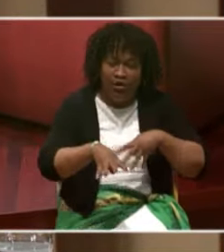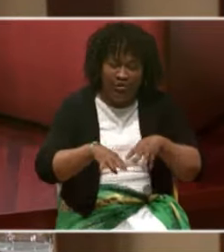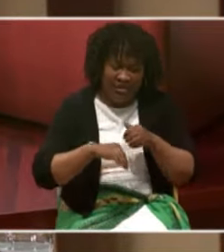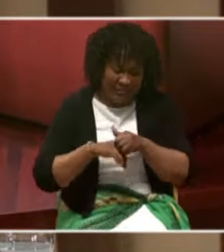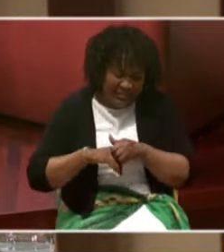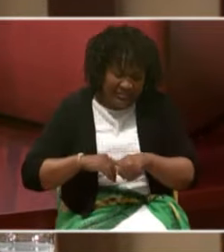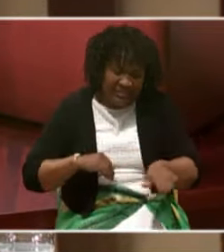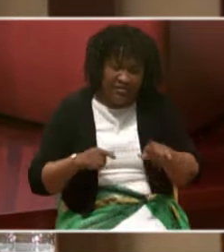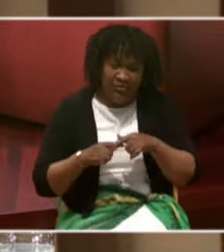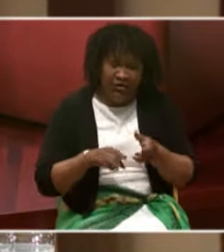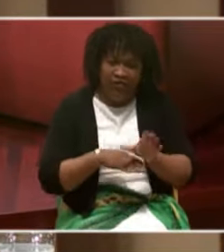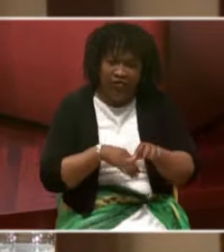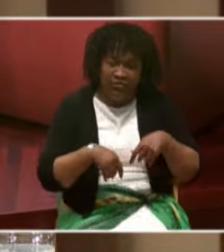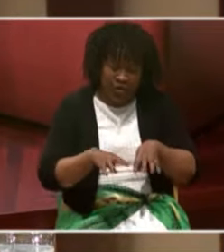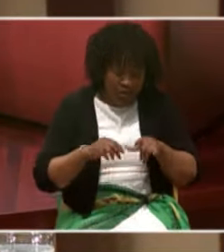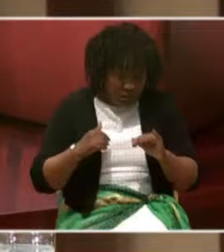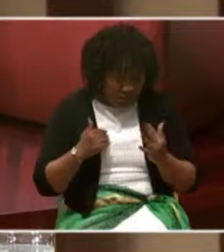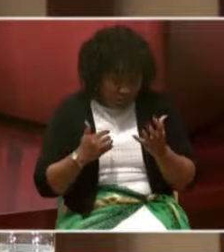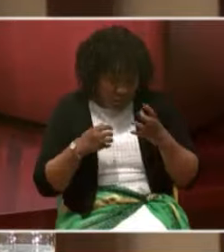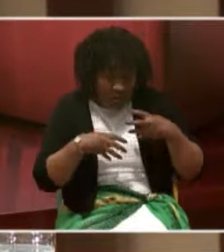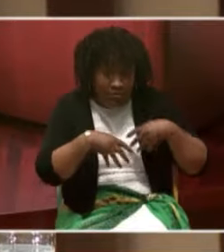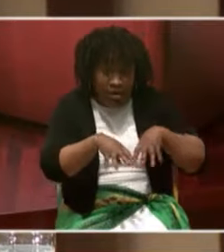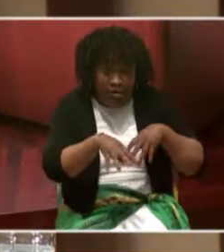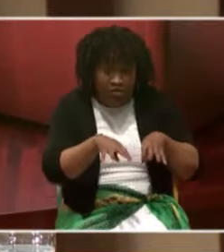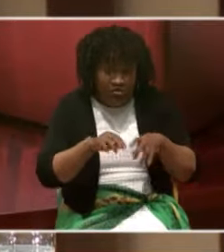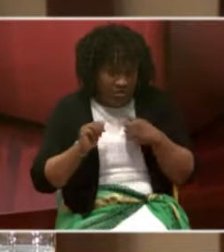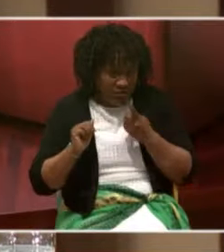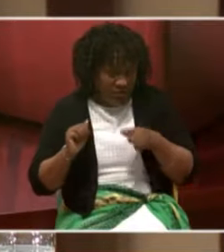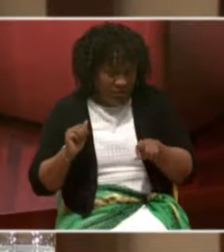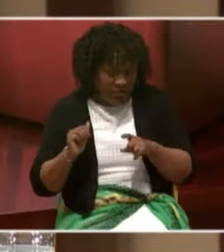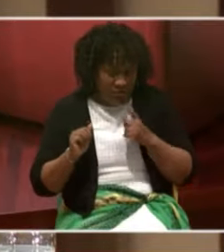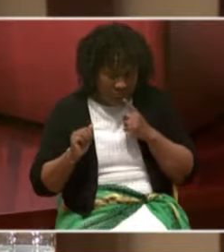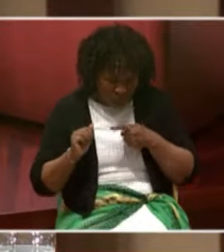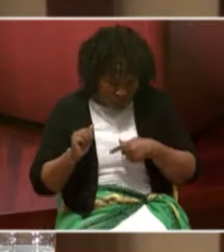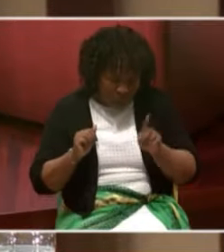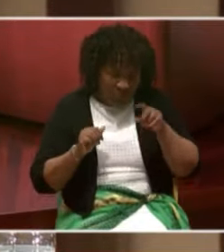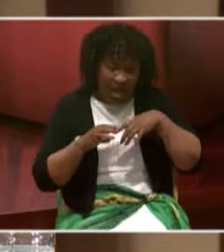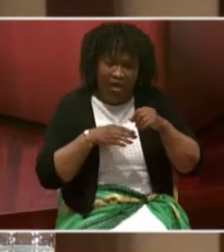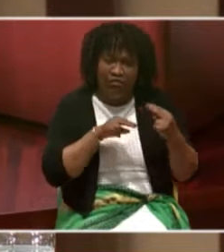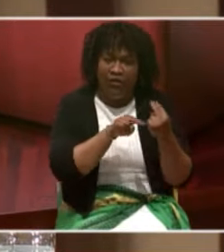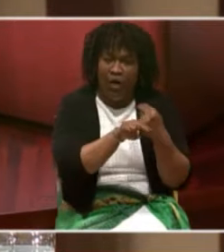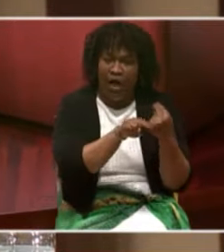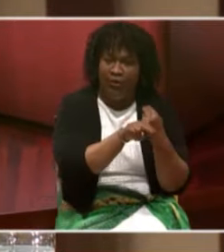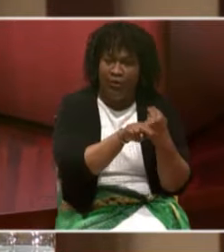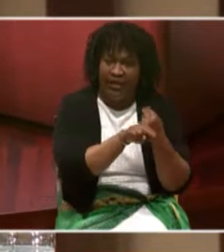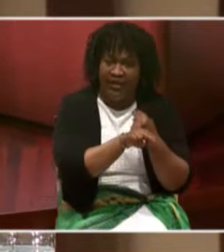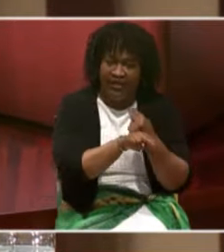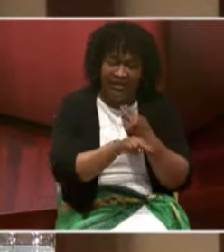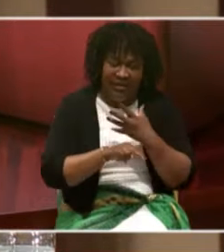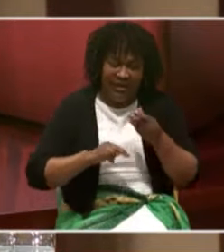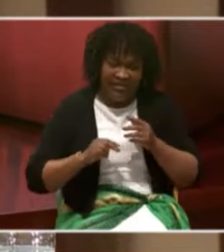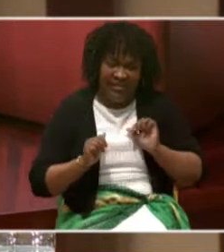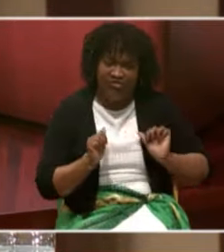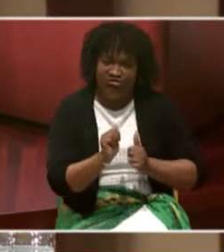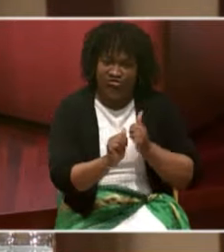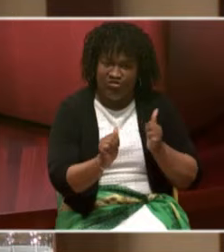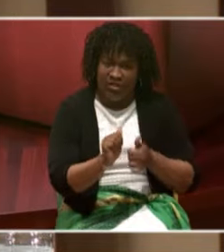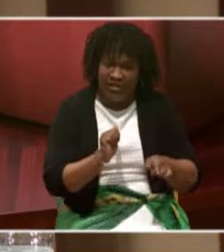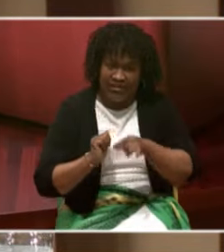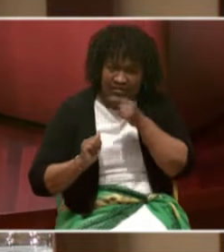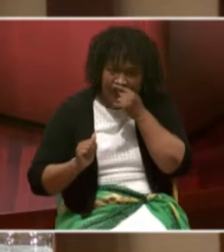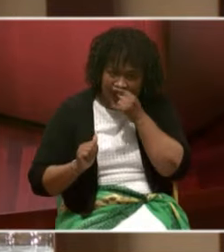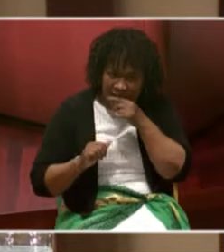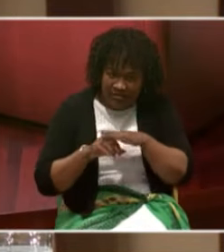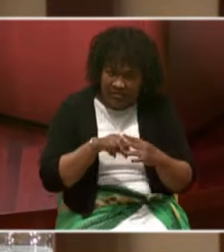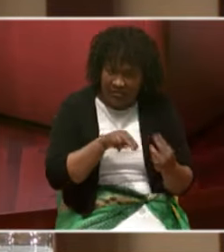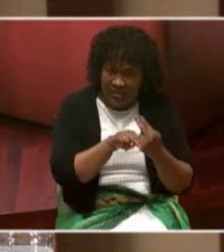America, young children, school groups. There's a group of what I call the KIPP students. And every